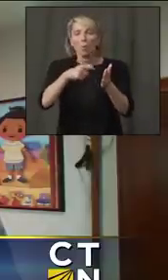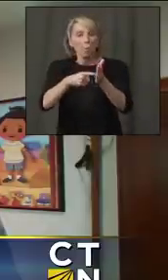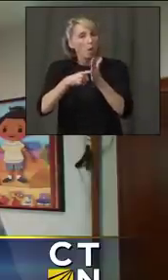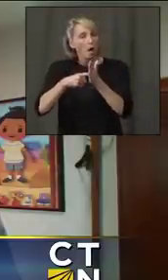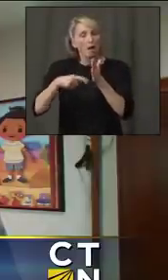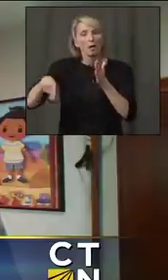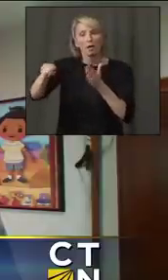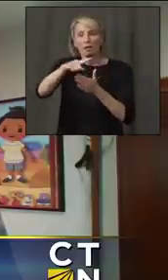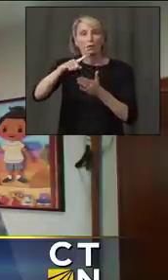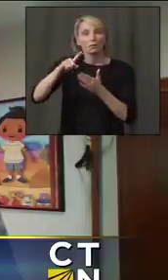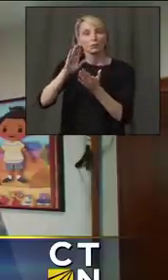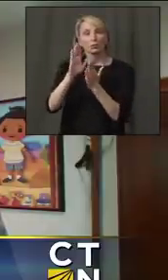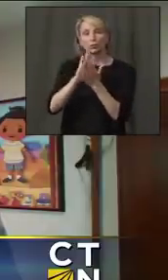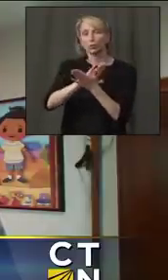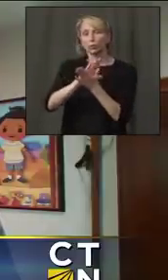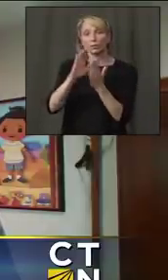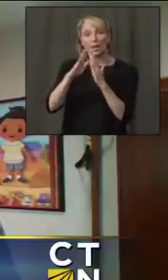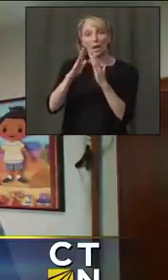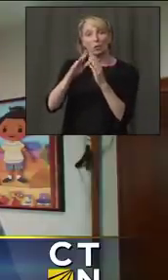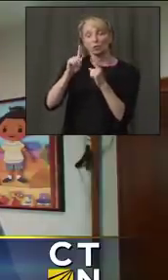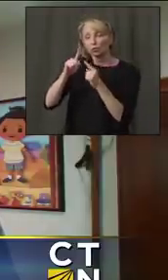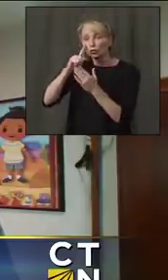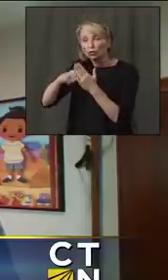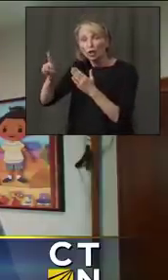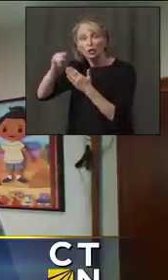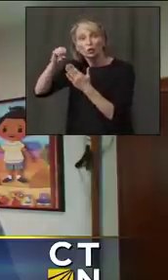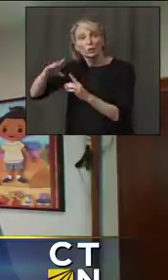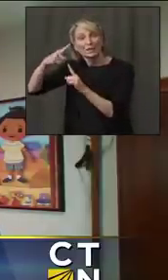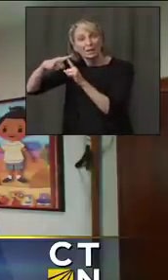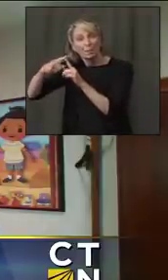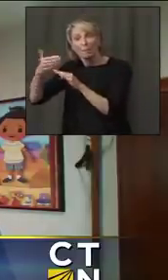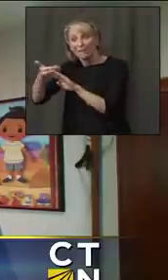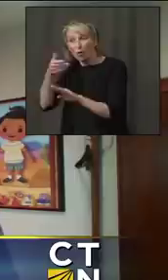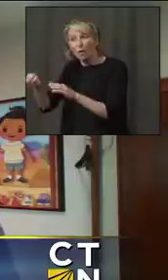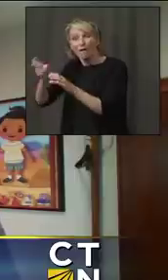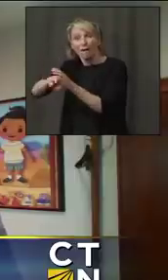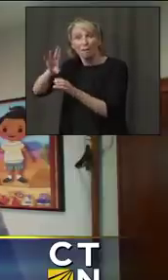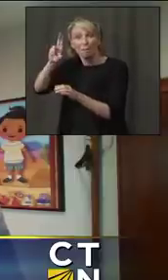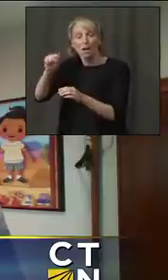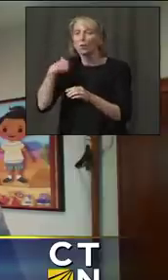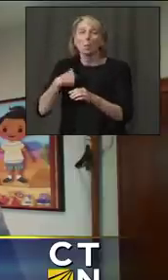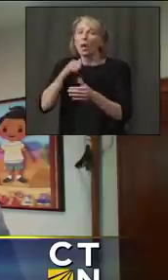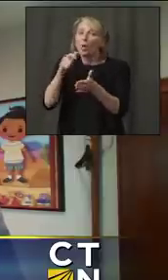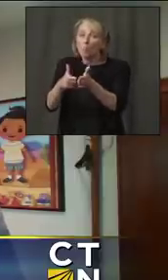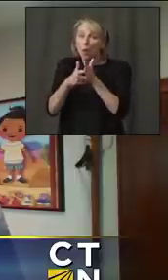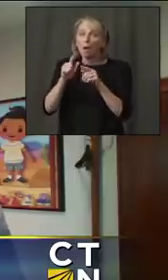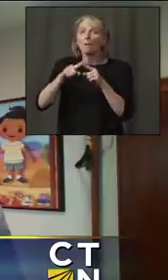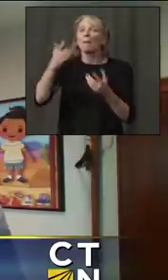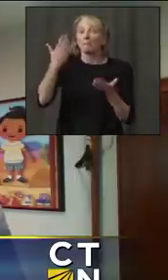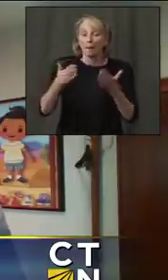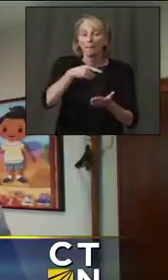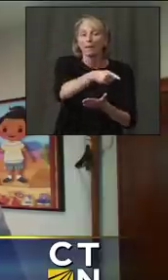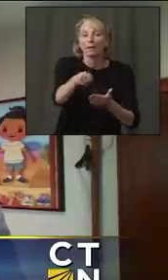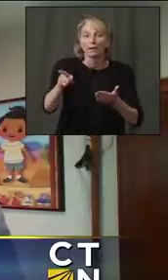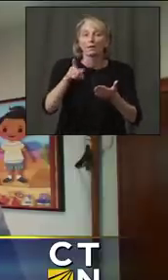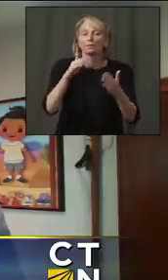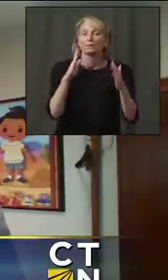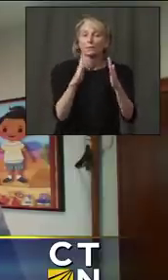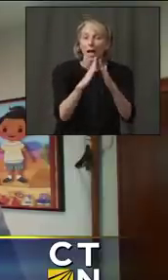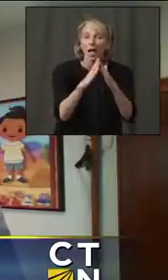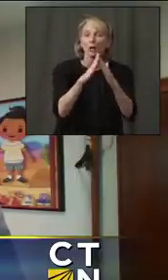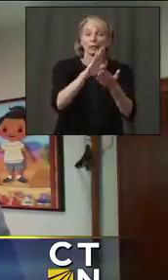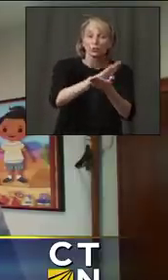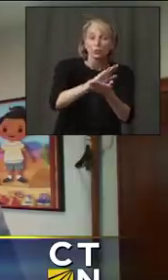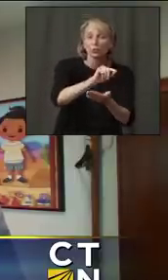checks, districts may choose to do that, and we are asking, and there's a section in our plan that discusses or that communicates the